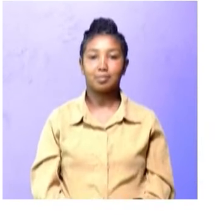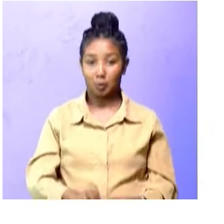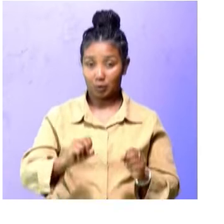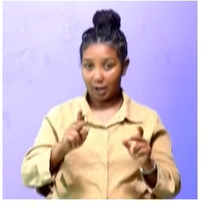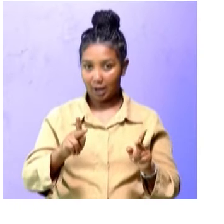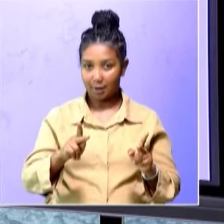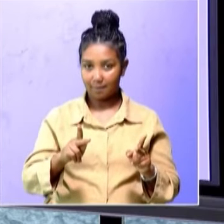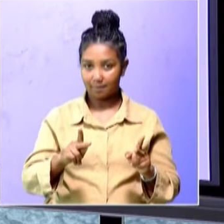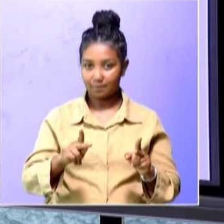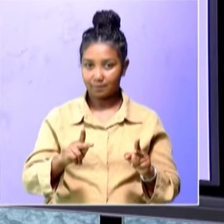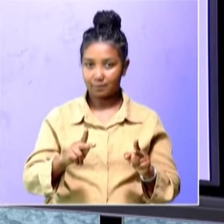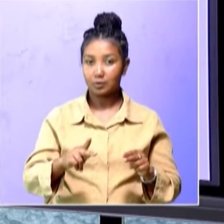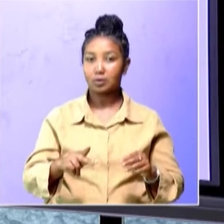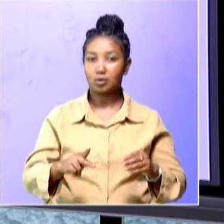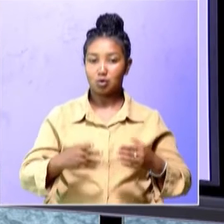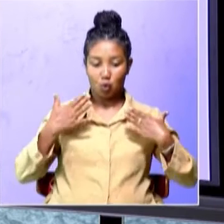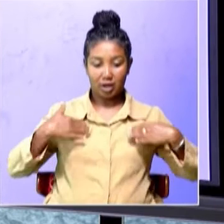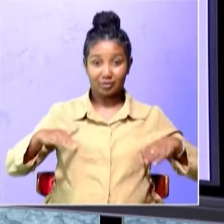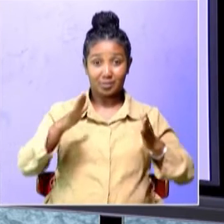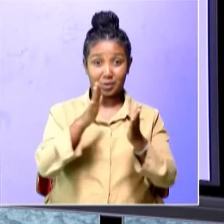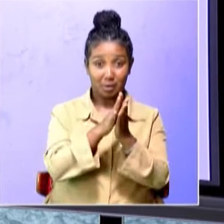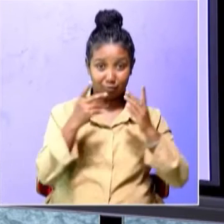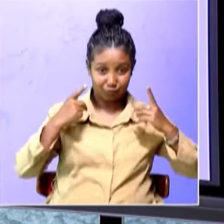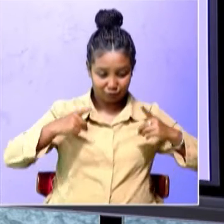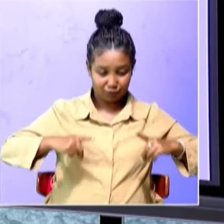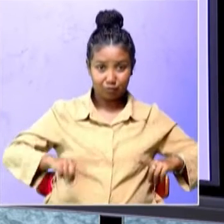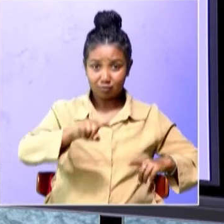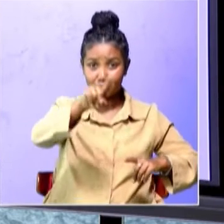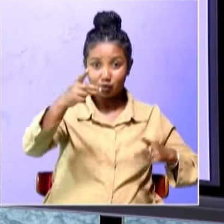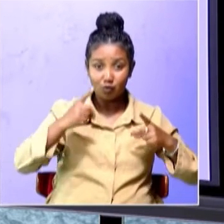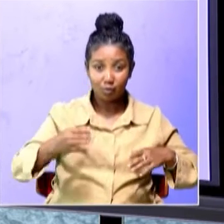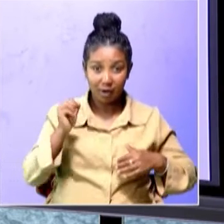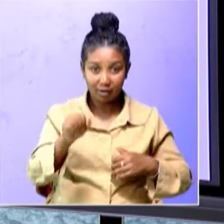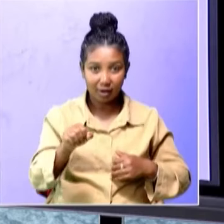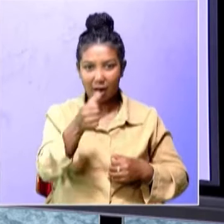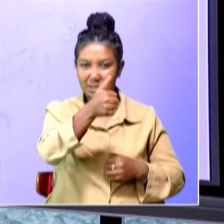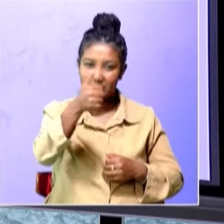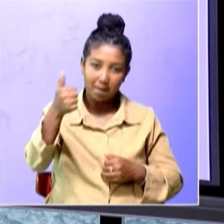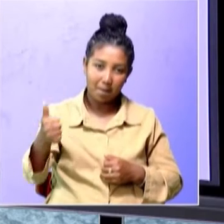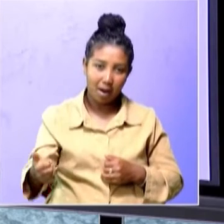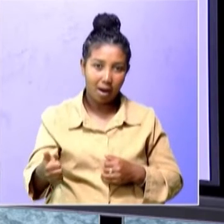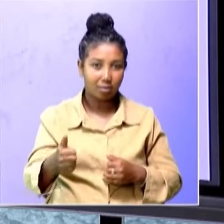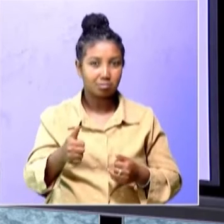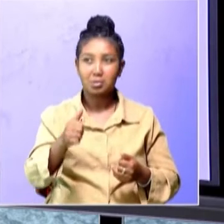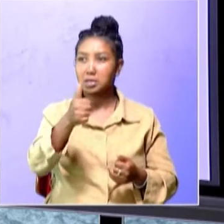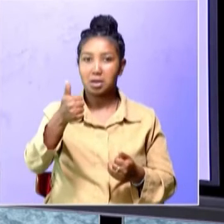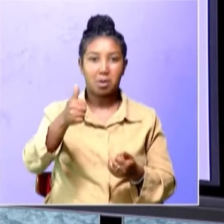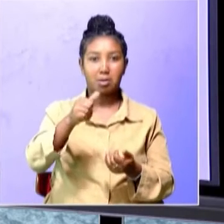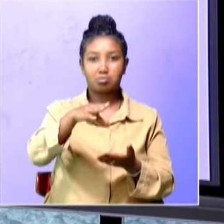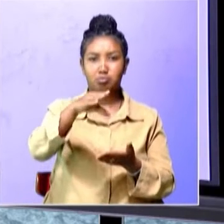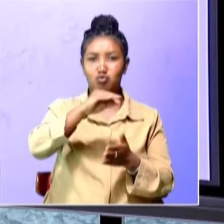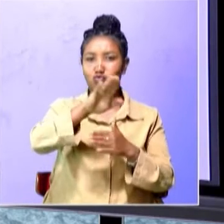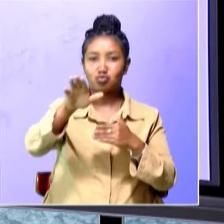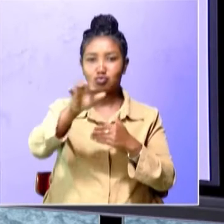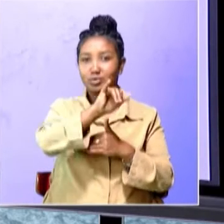Okay. Wearing a uniform. You all have uniforms, yeah? In Addis Ababa, thanks to the city government,